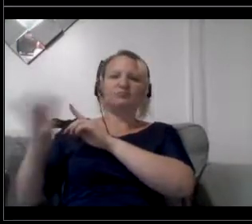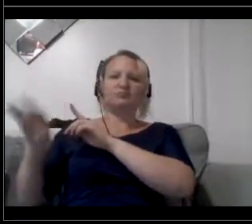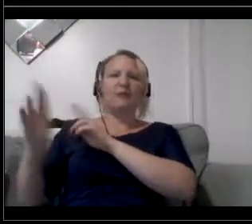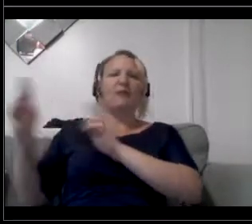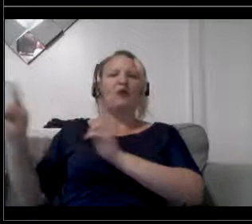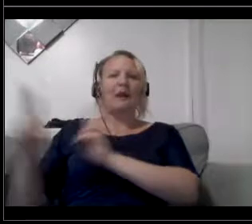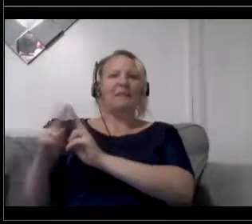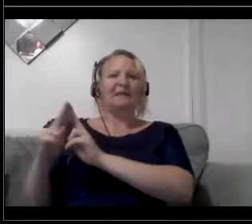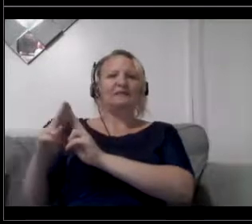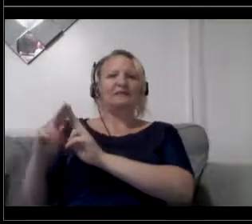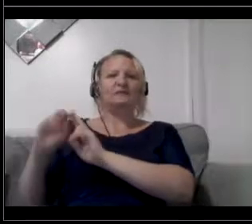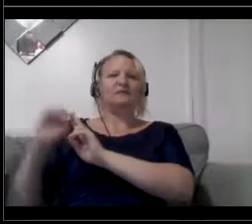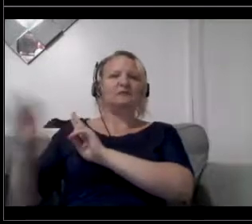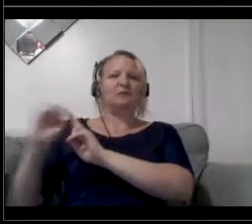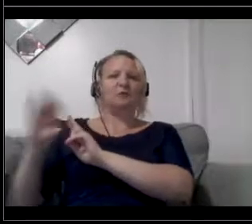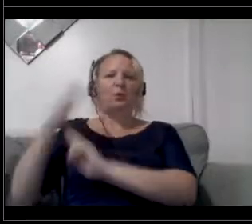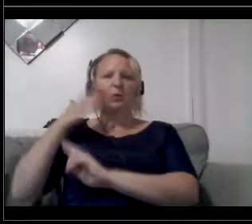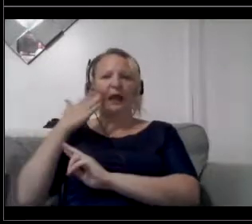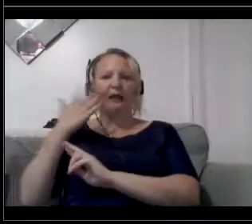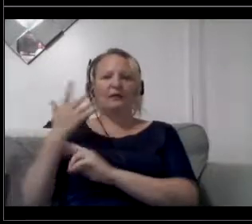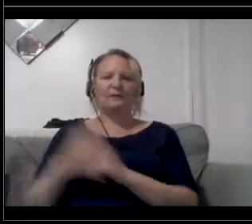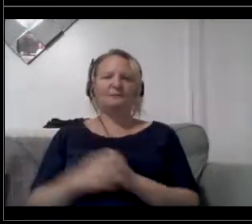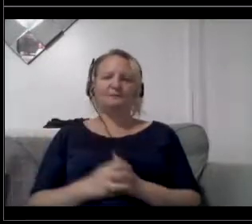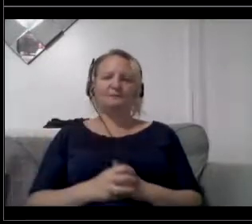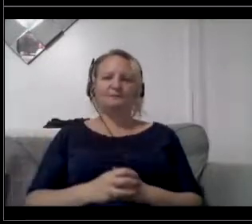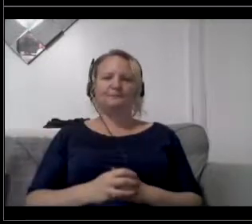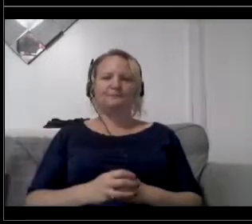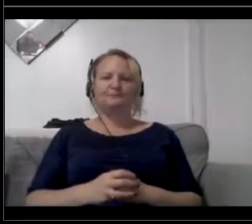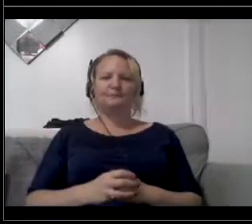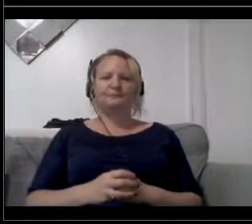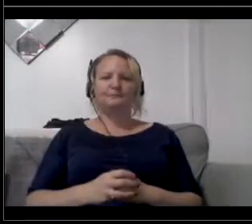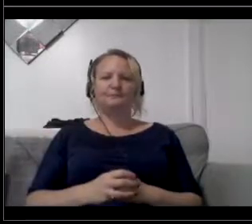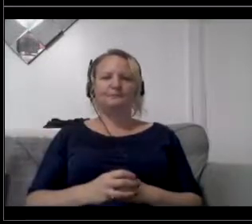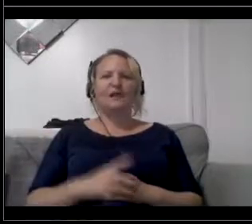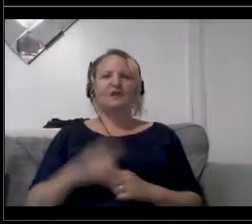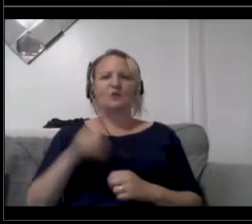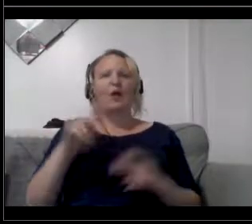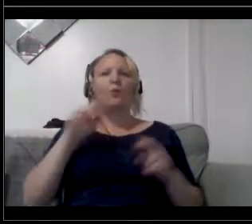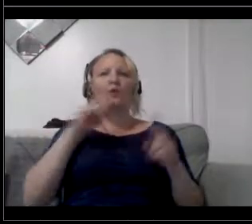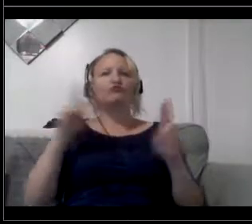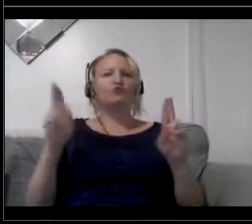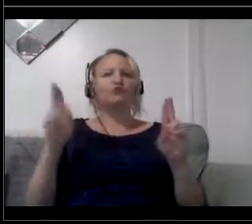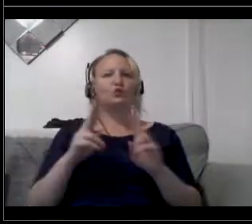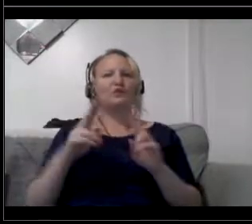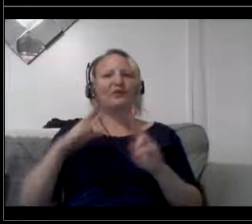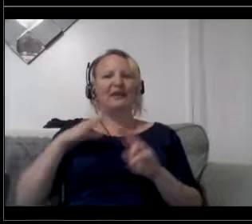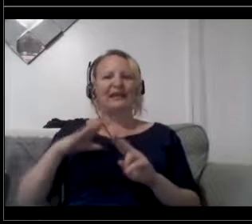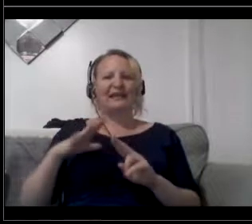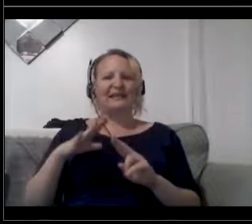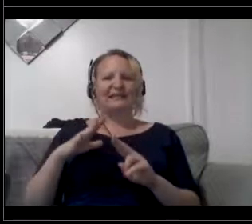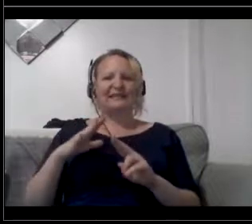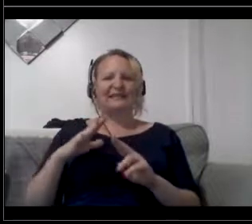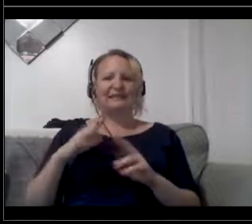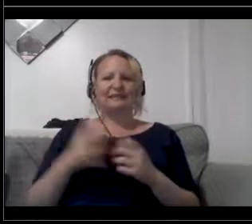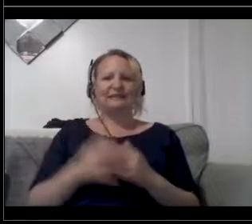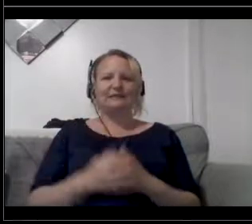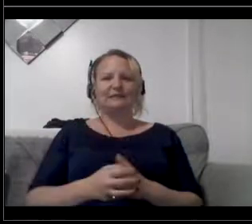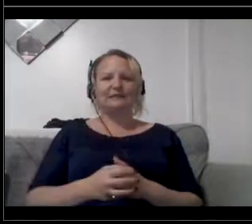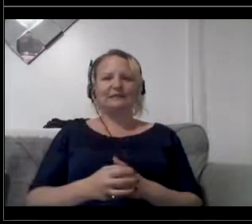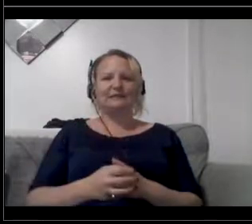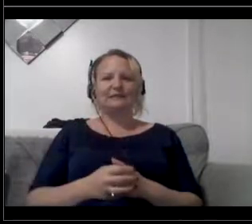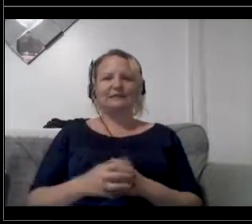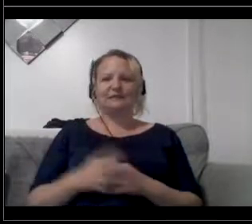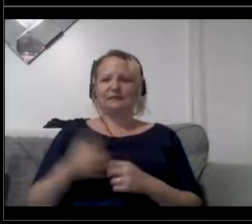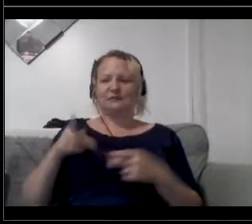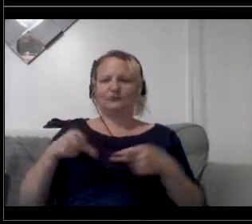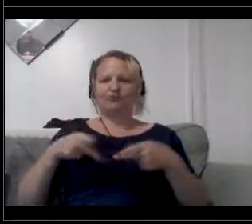reuse of the excavated material, and this would substantially reduce the need to dispose of the excavated material via the road